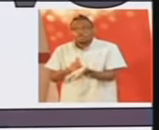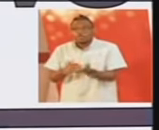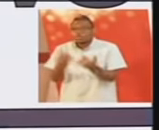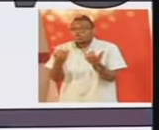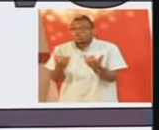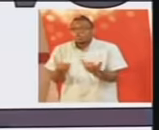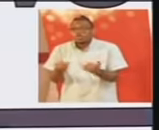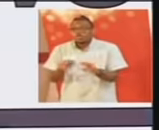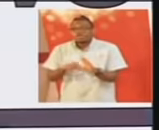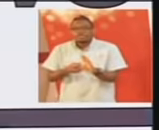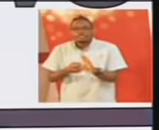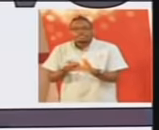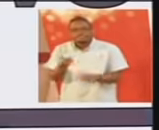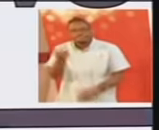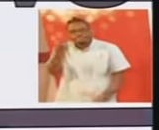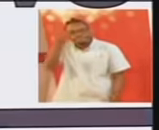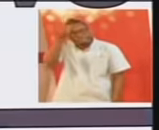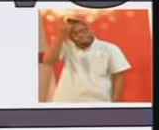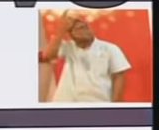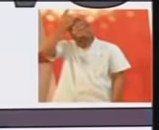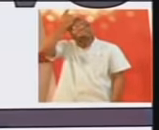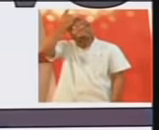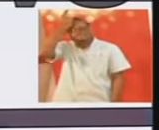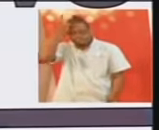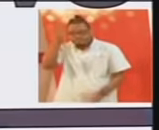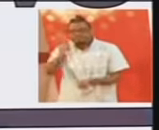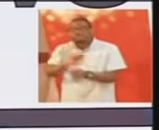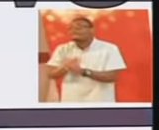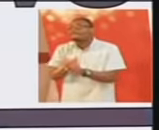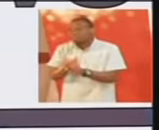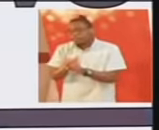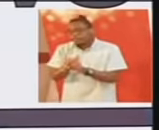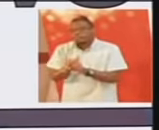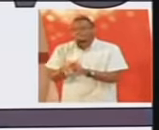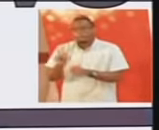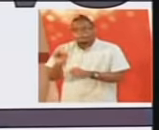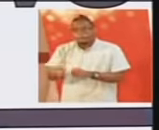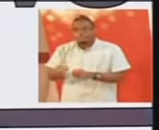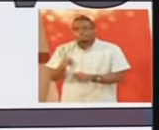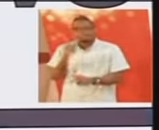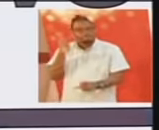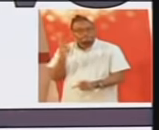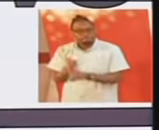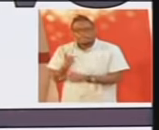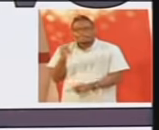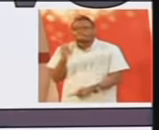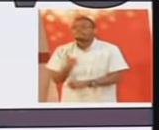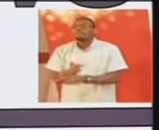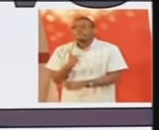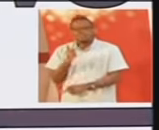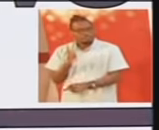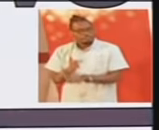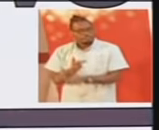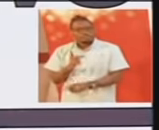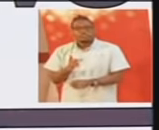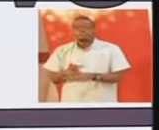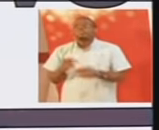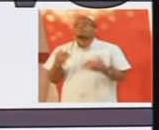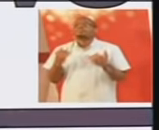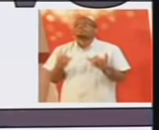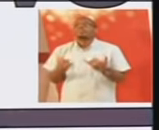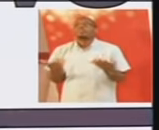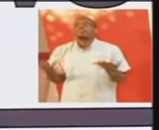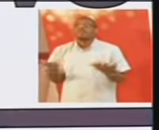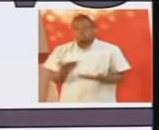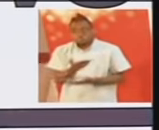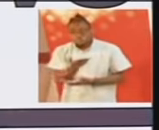to understand. Vigilance is critical. That said, to my fellow